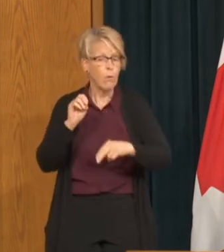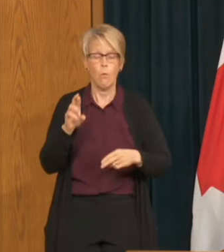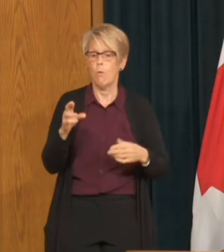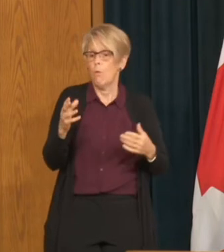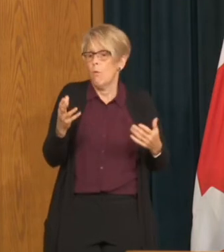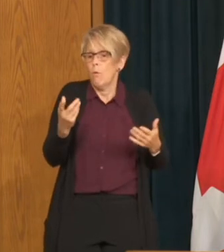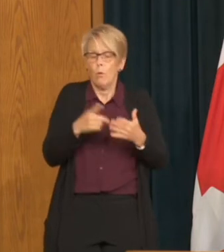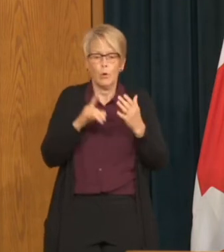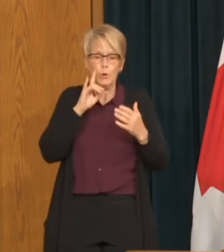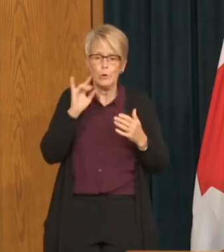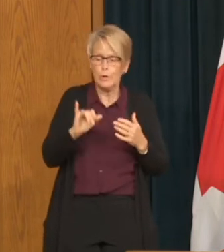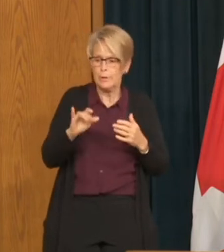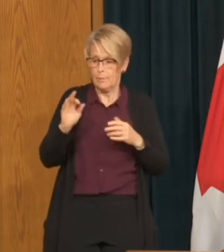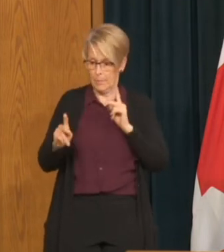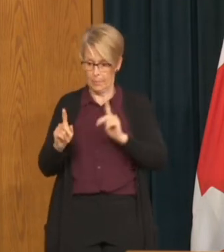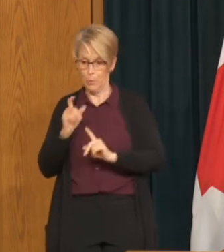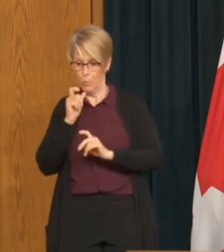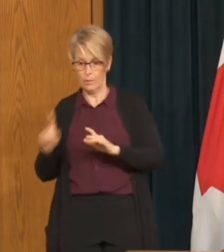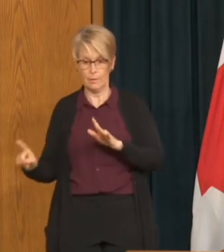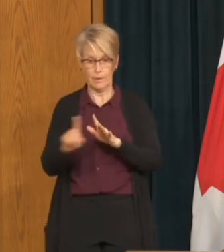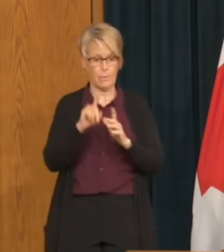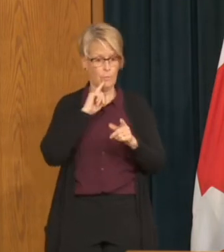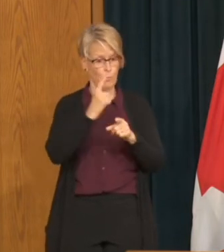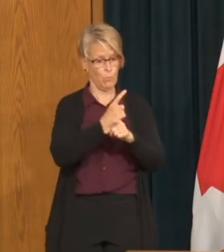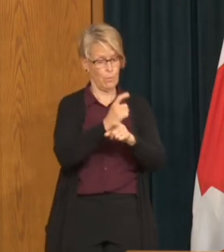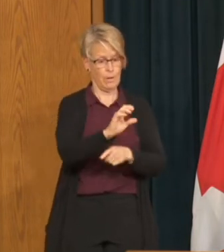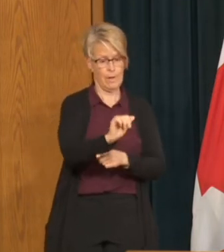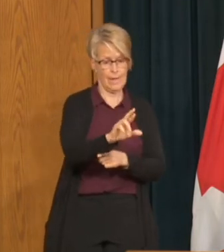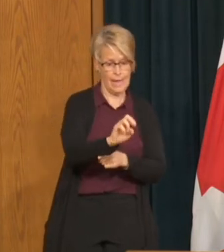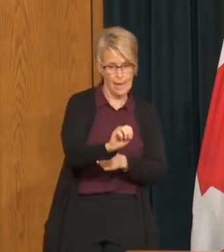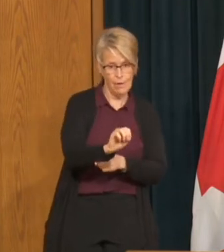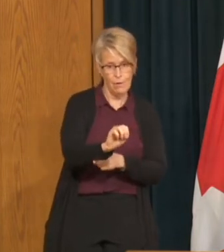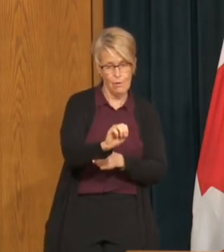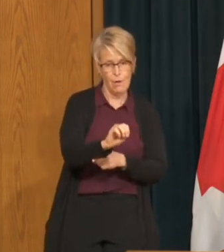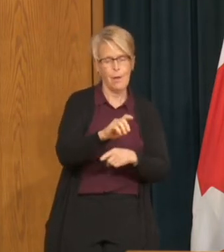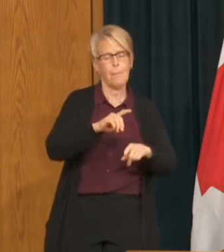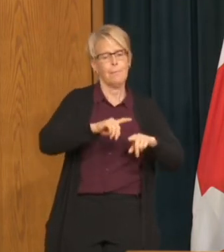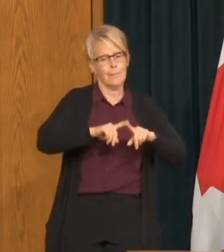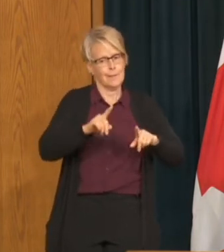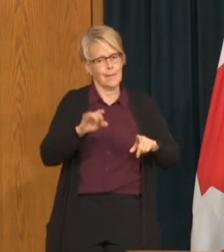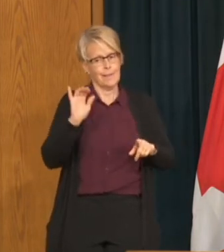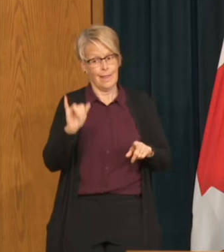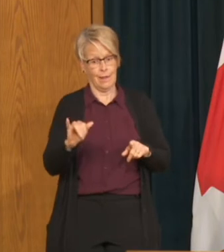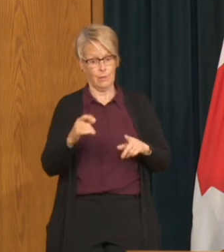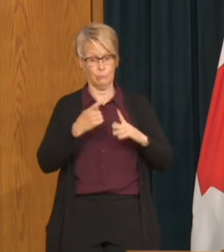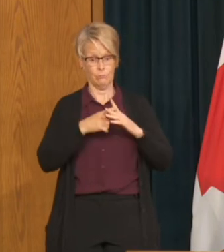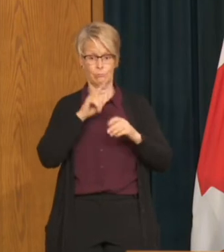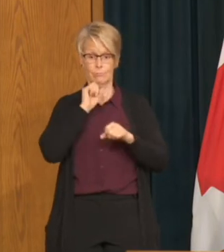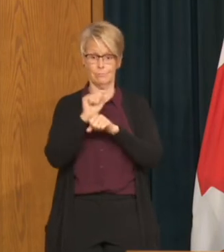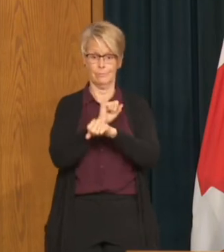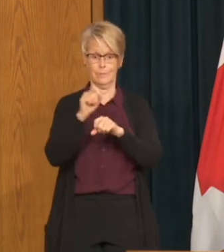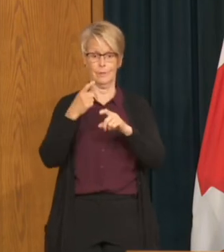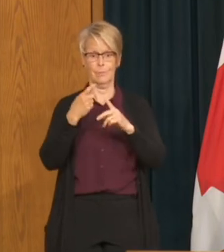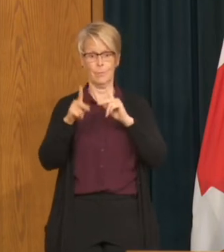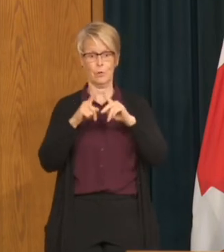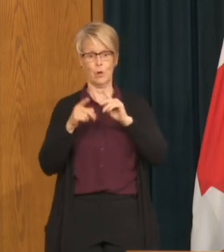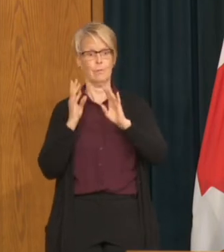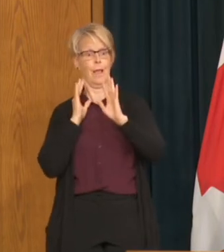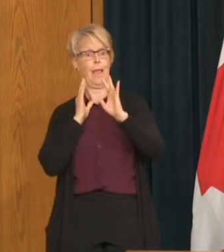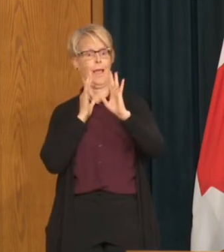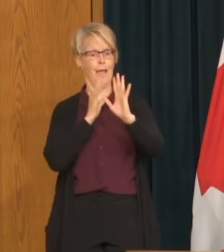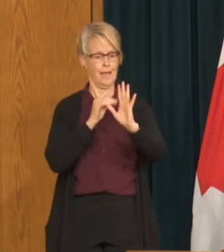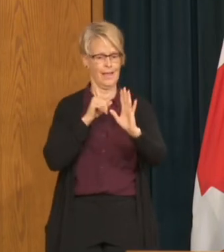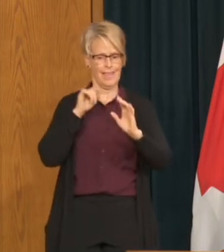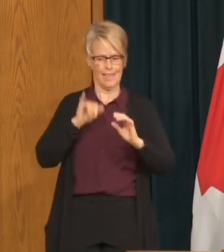facilities for appropriate care, but also it will test our safety precautions that we've put in place. But